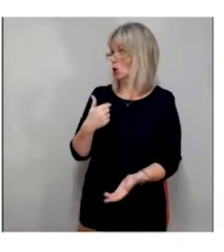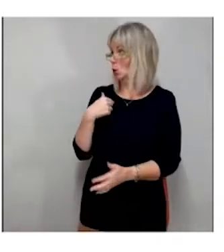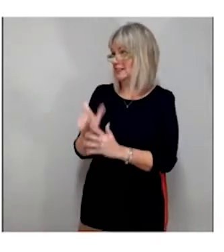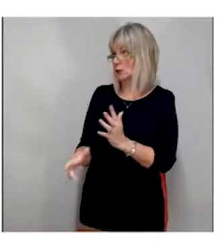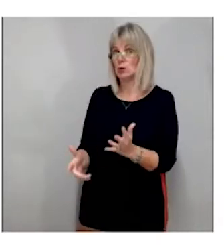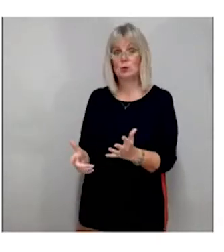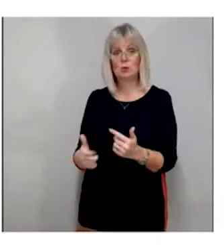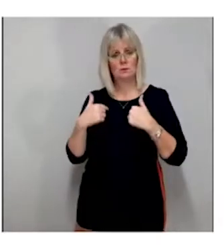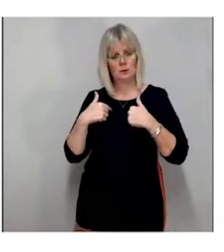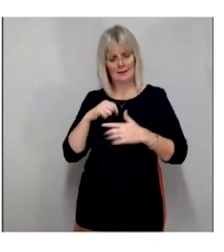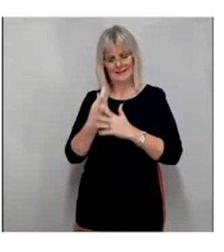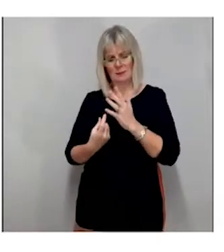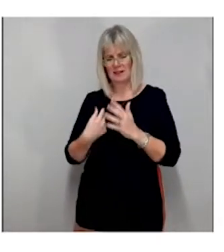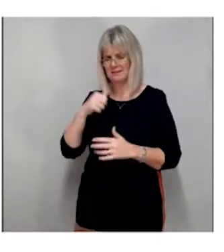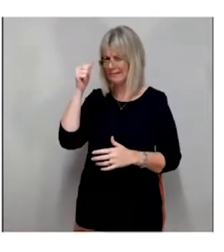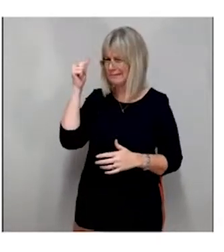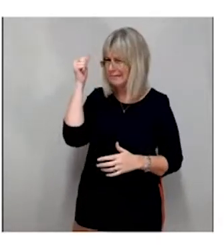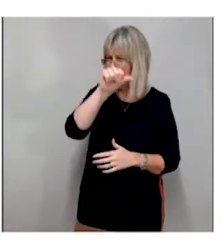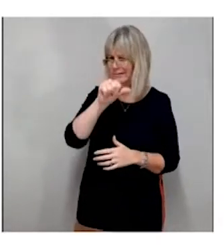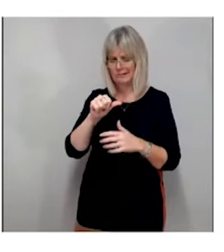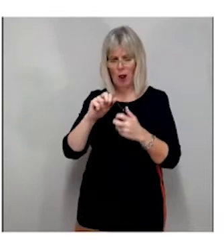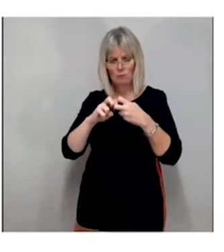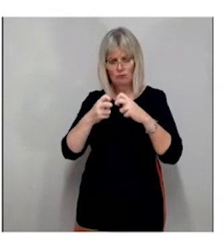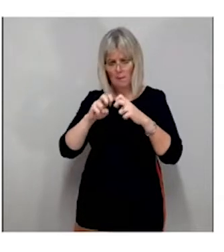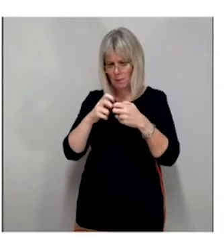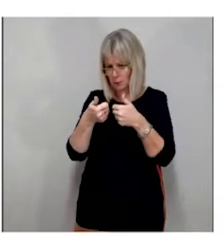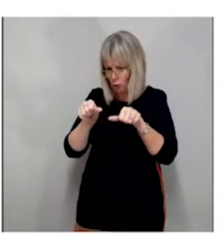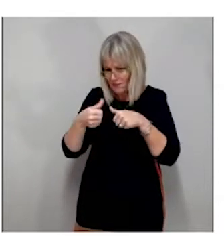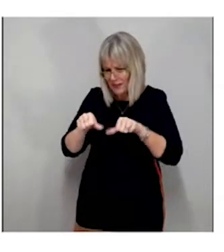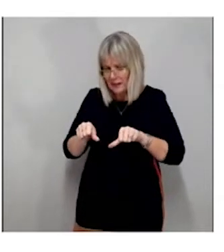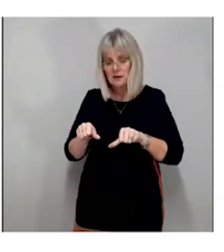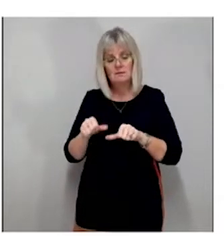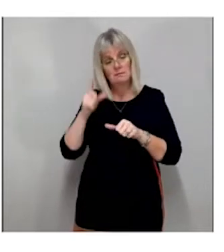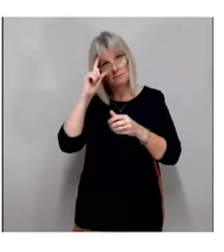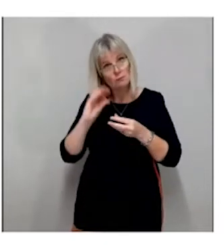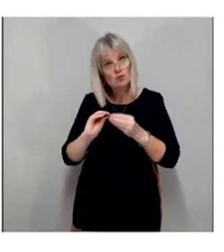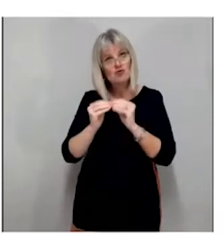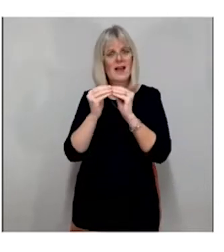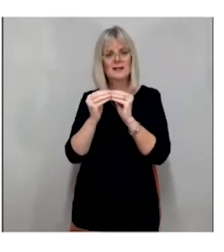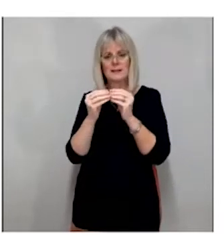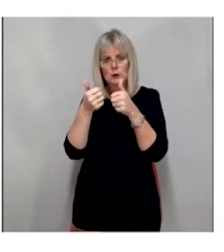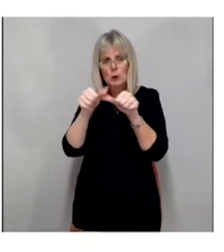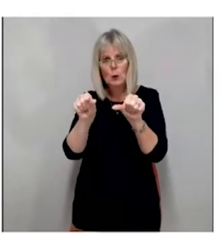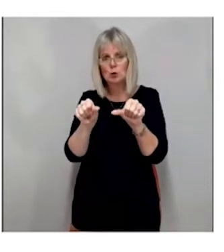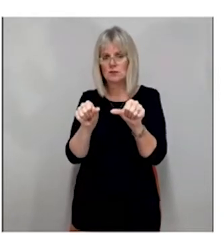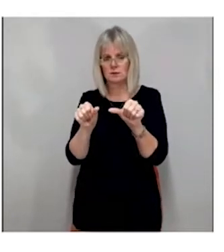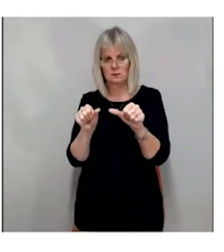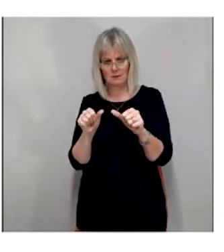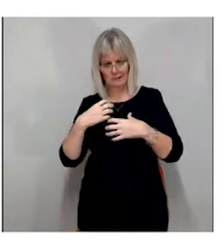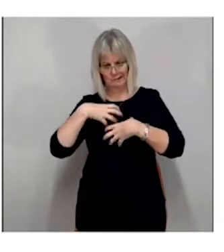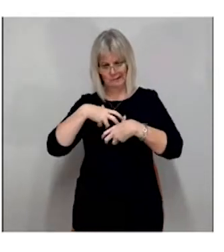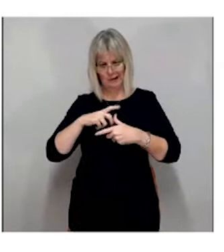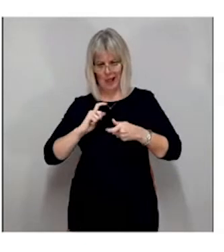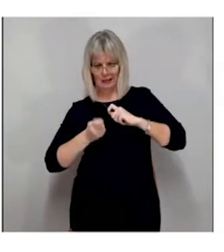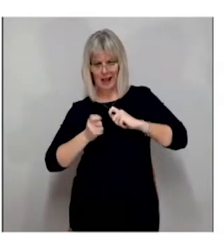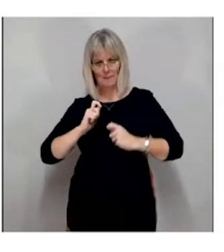problem solving, creating innovative solutions and adapting to uncertainty. Yes, people with disabilities